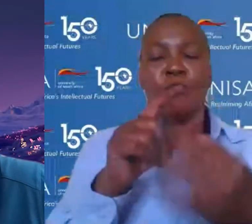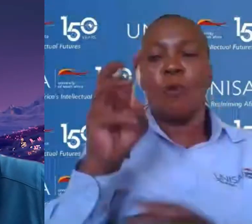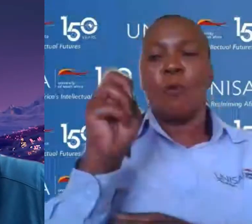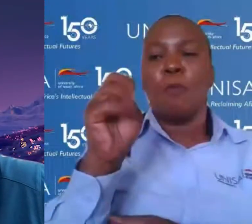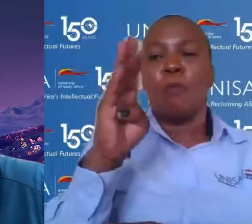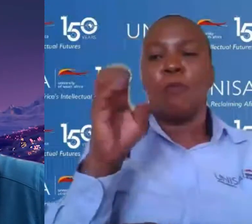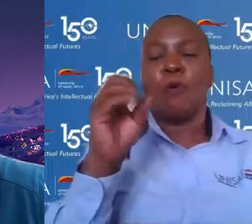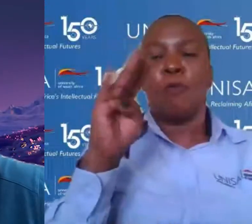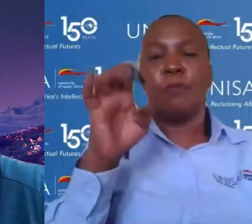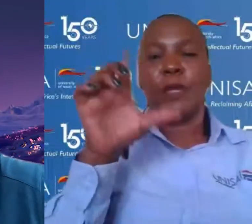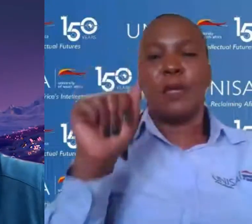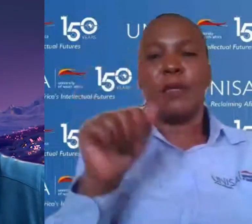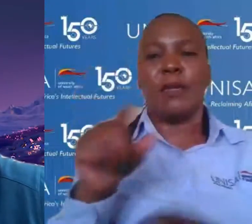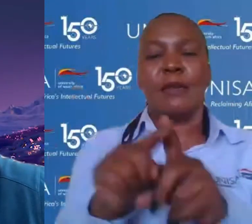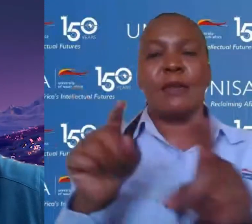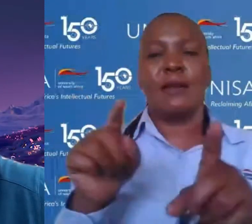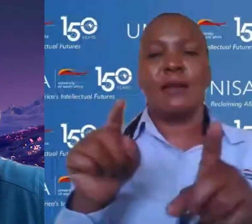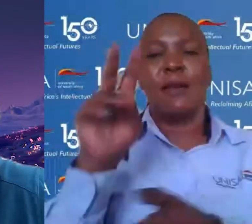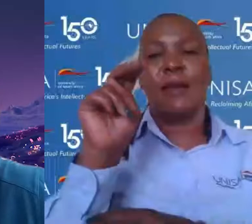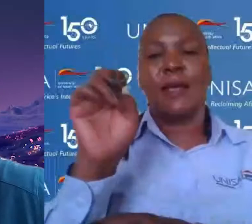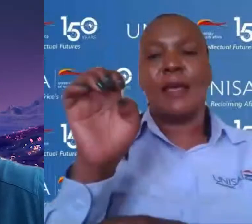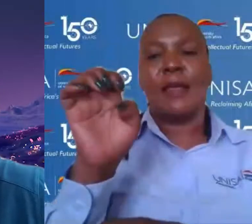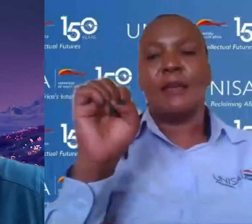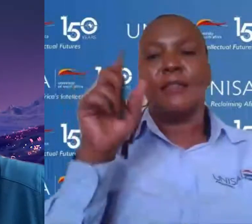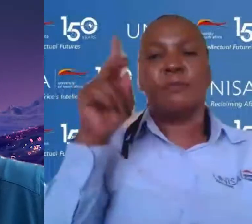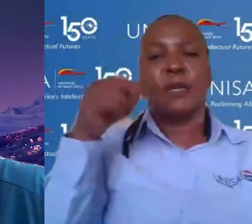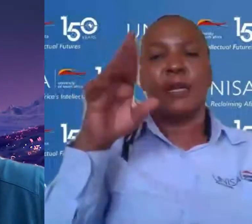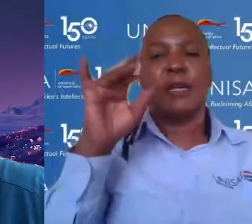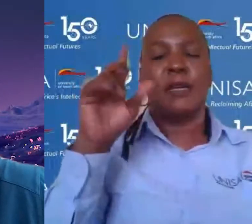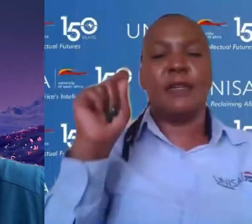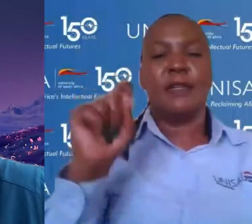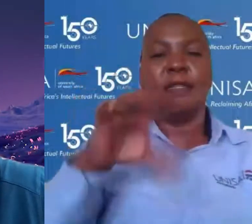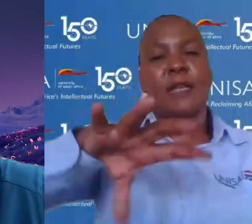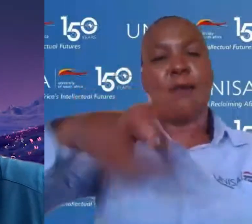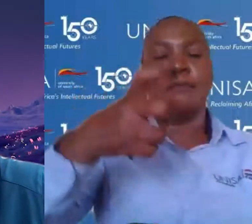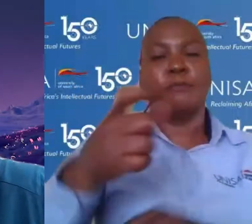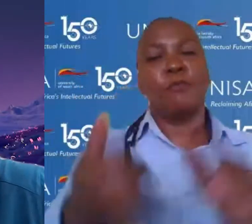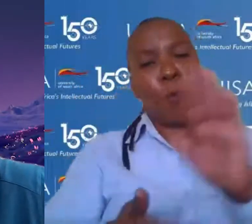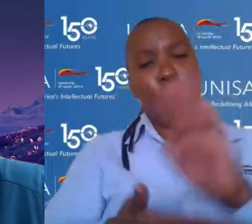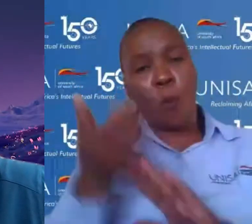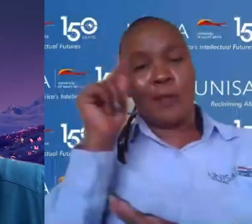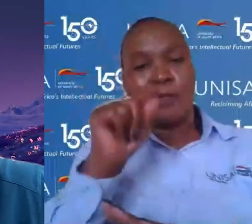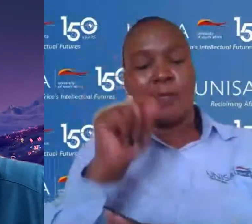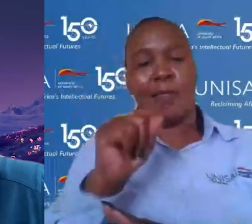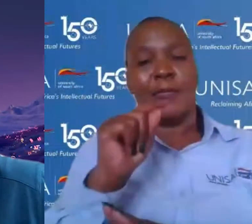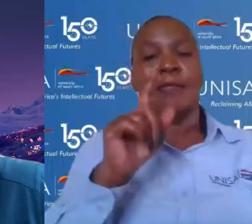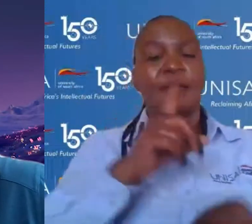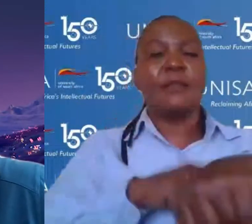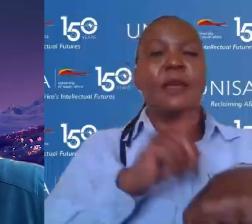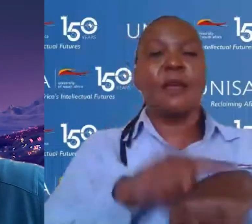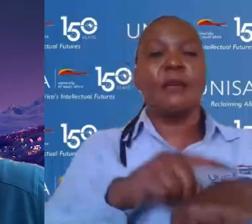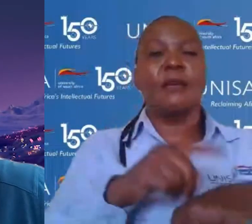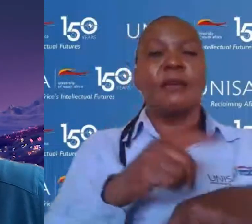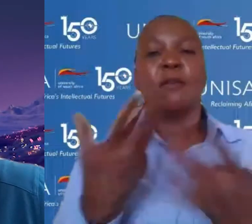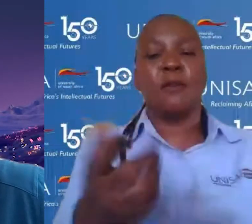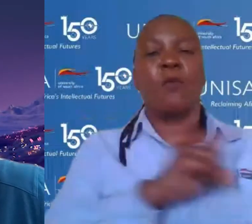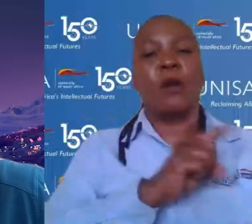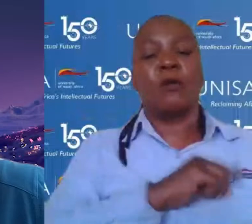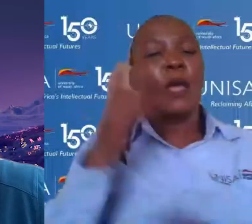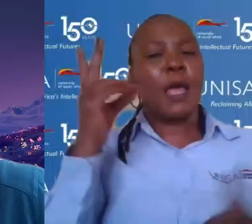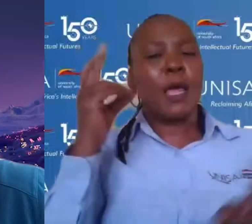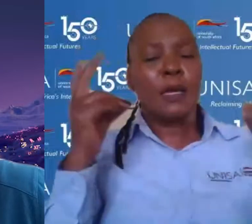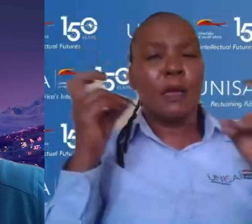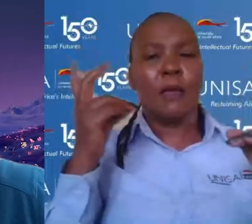as Nelspruit campus. Please make your way there at that scheduled time so that you can hear